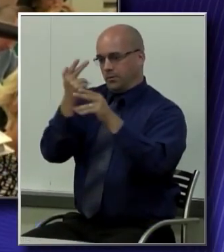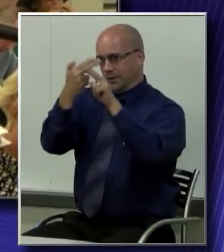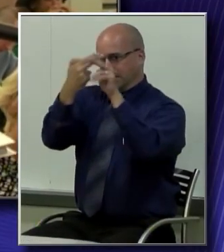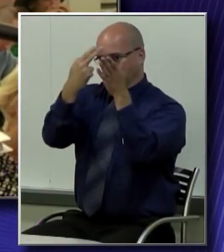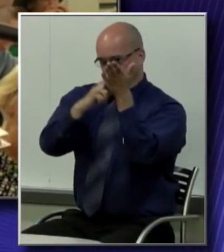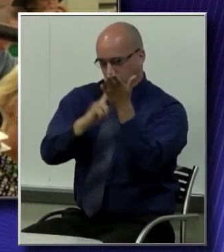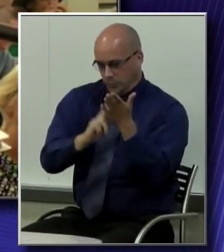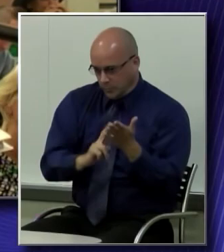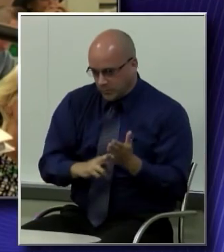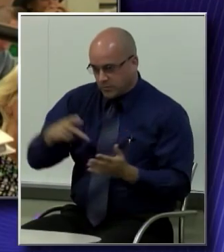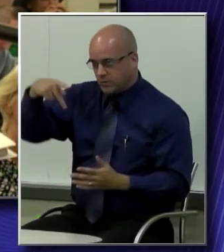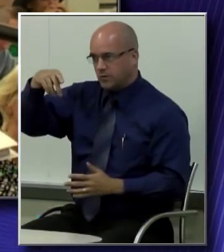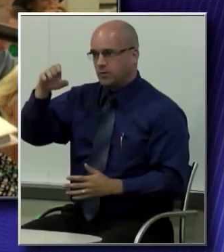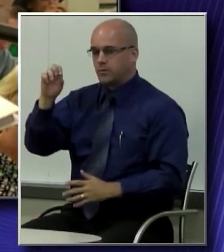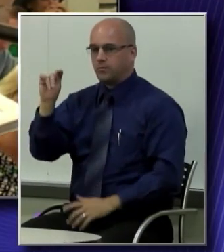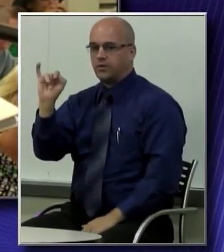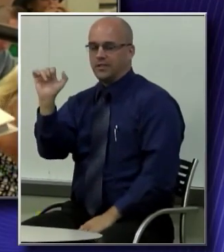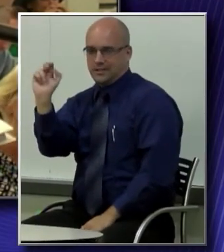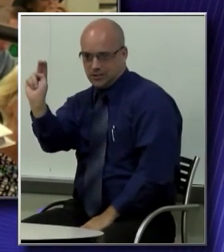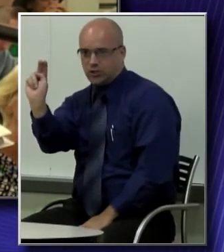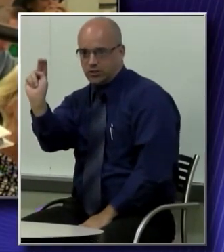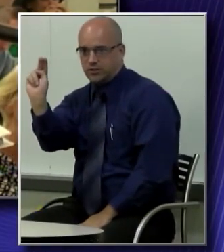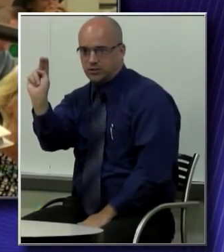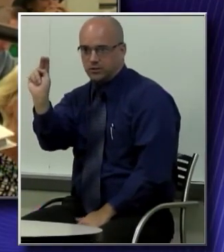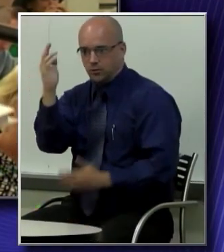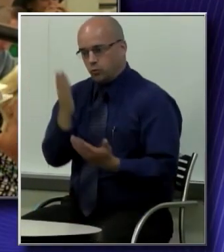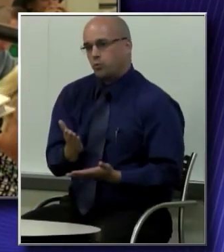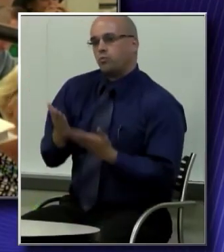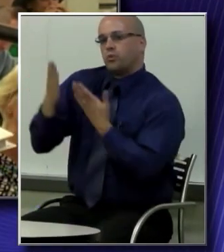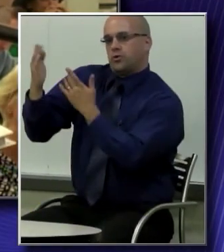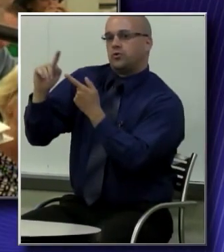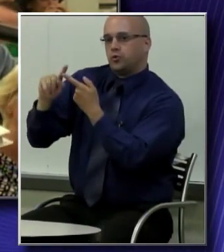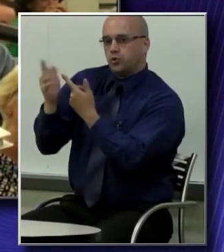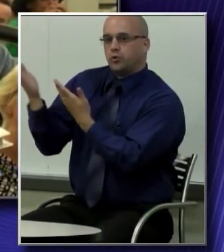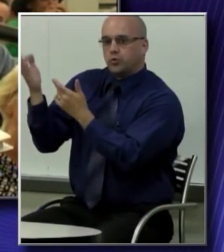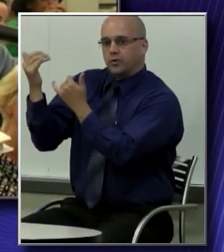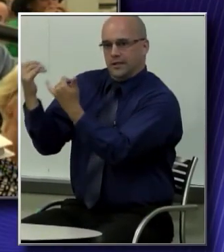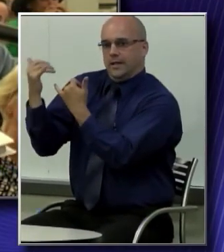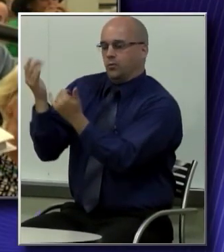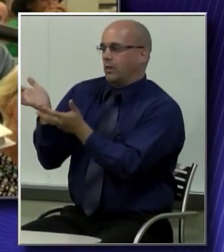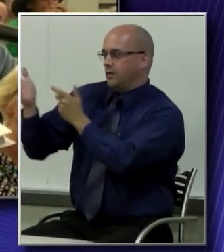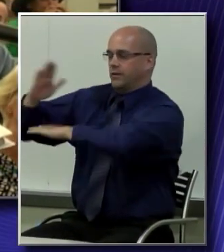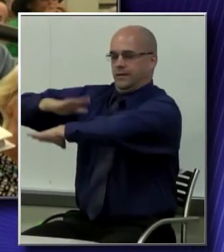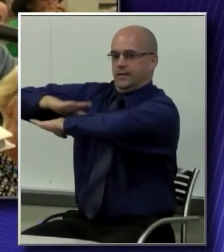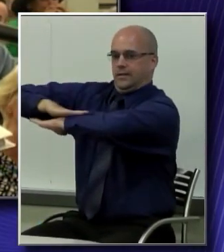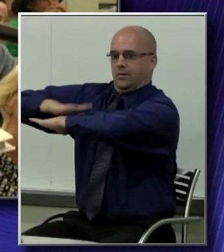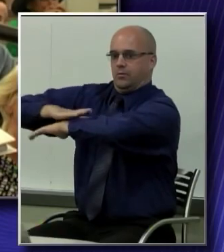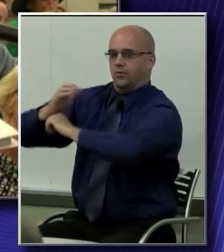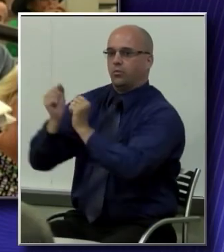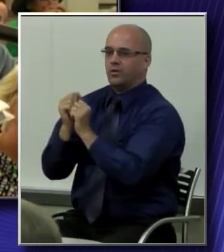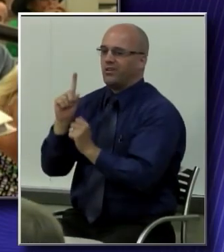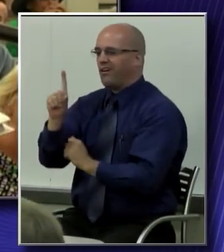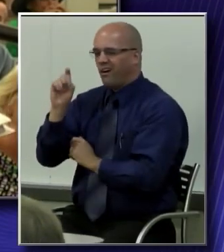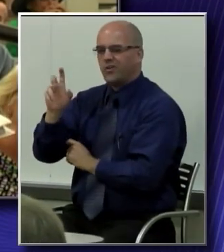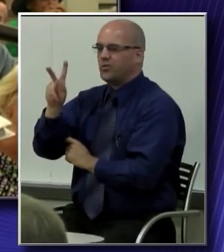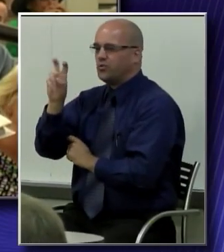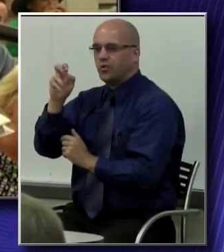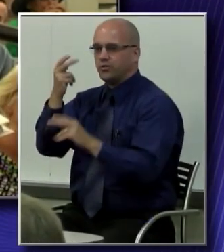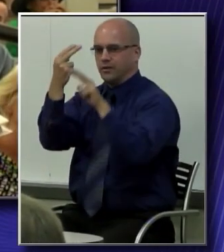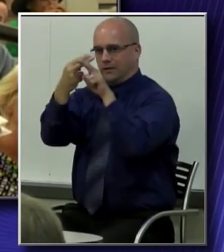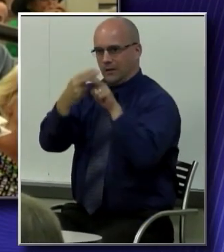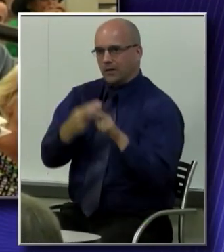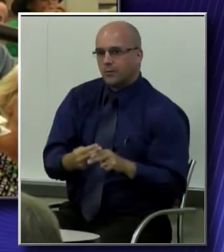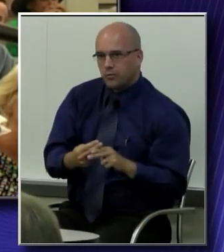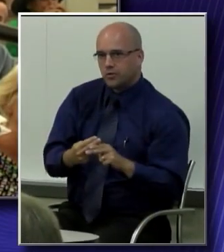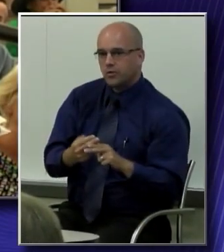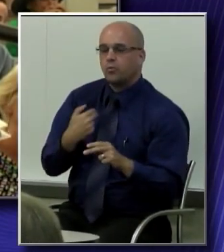committee, community, pardon me. We're gonna present that to you tonight. We'll leave it at the registration table with many hundreds of signatures, and we'll just read it here